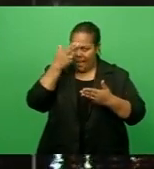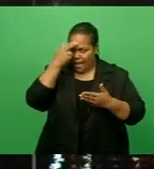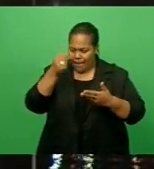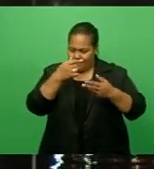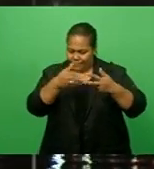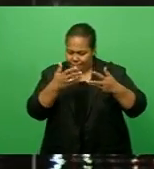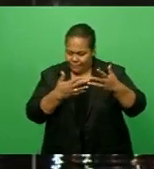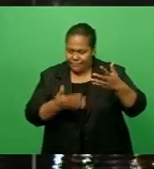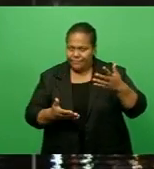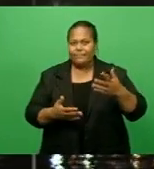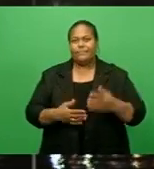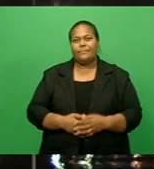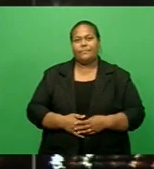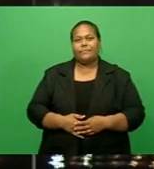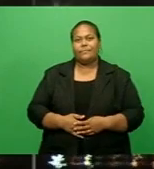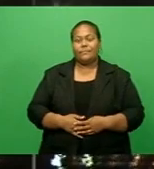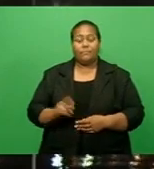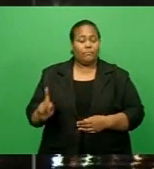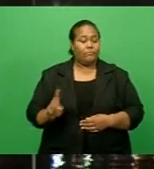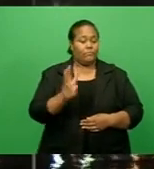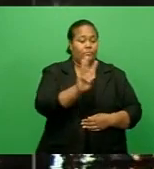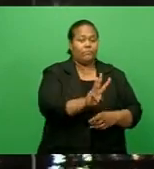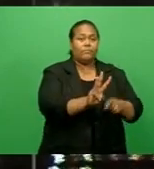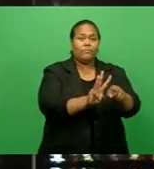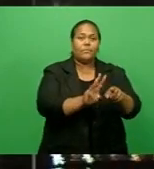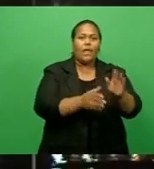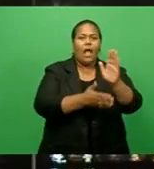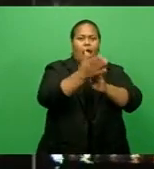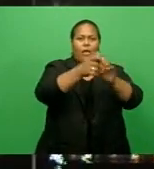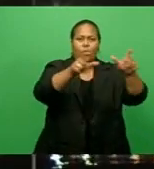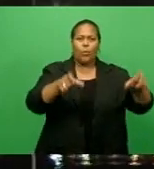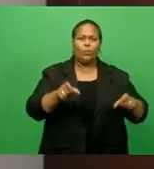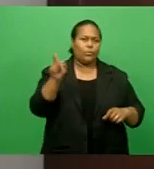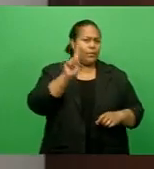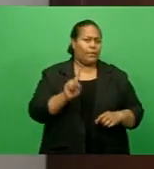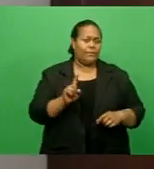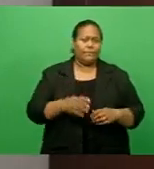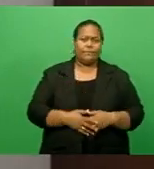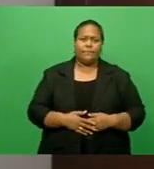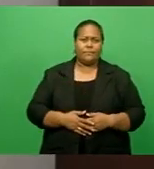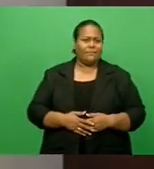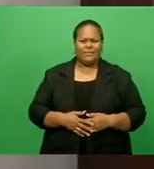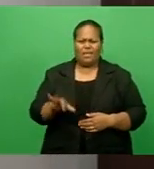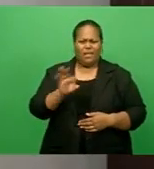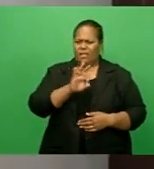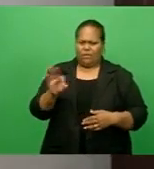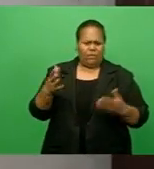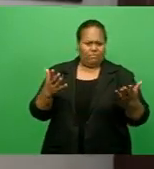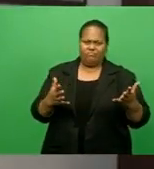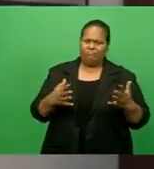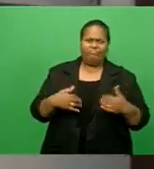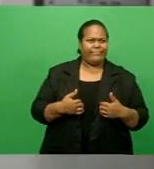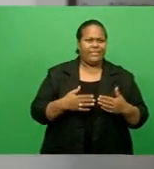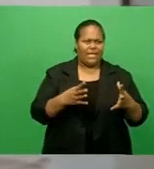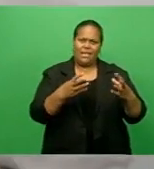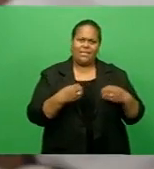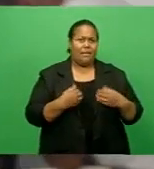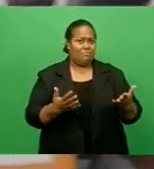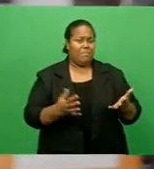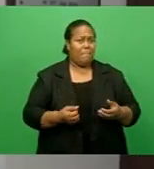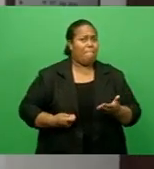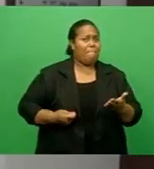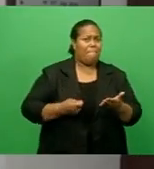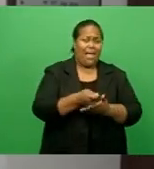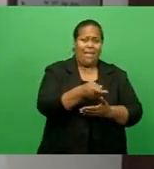Ezekieli Langimbalavu appeared in the High Court today. The state today said that they are not objecting to bail, as they do not have